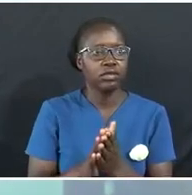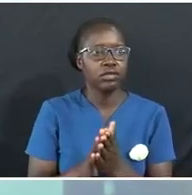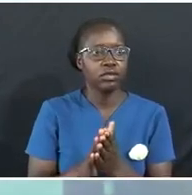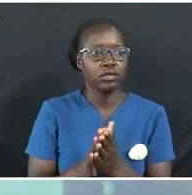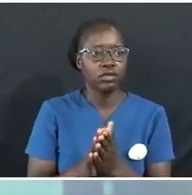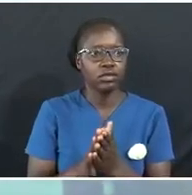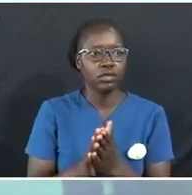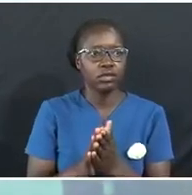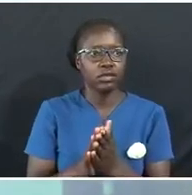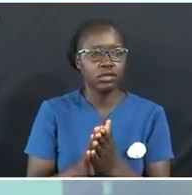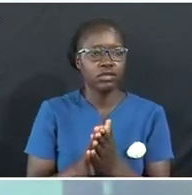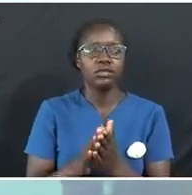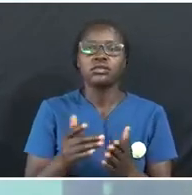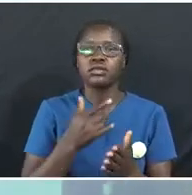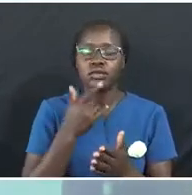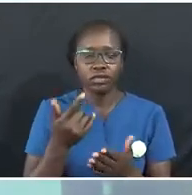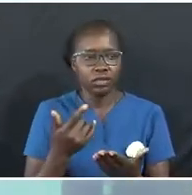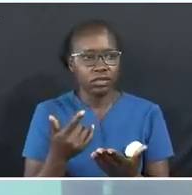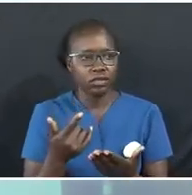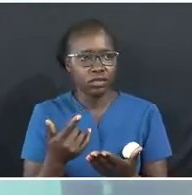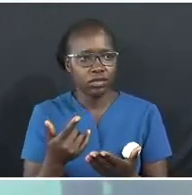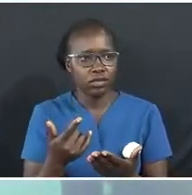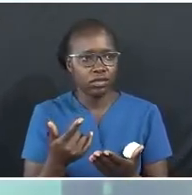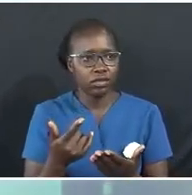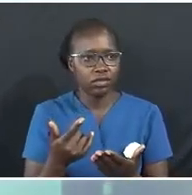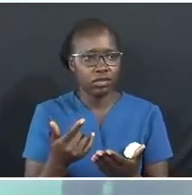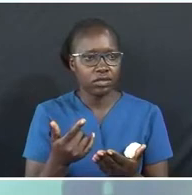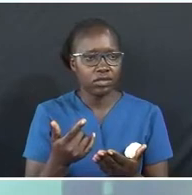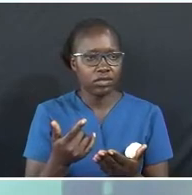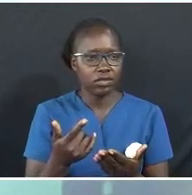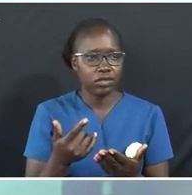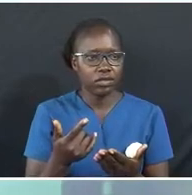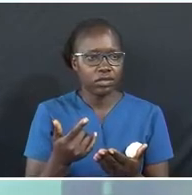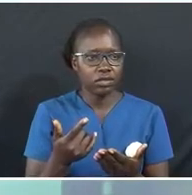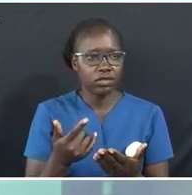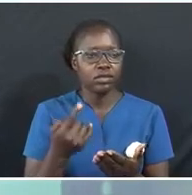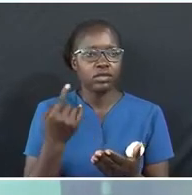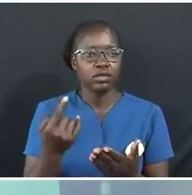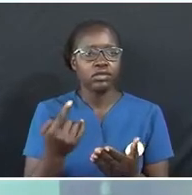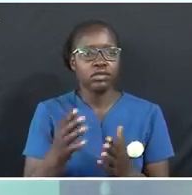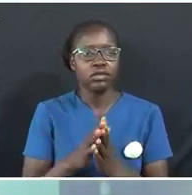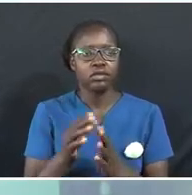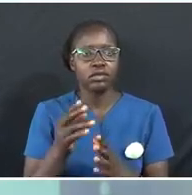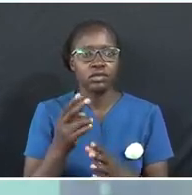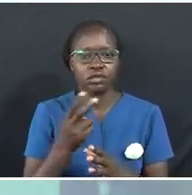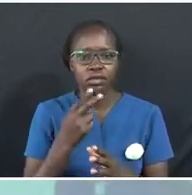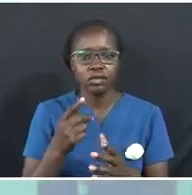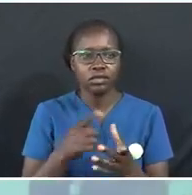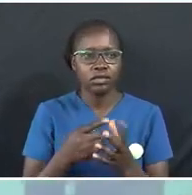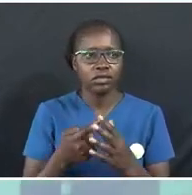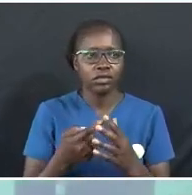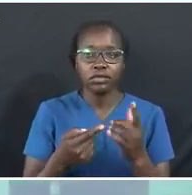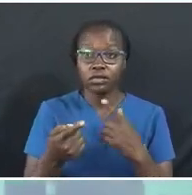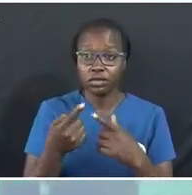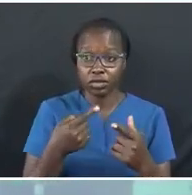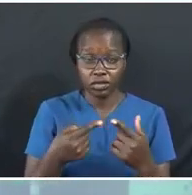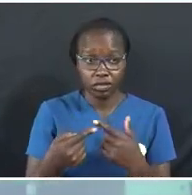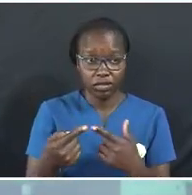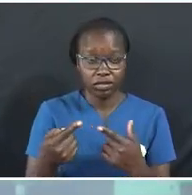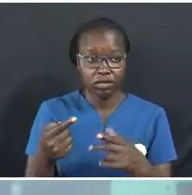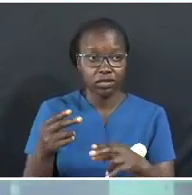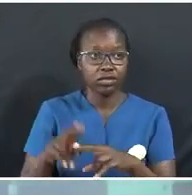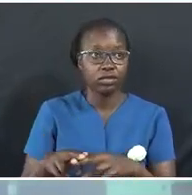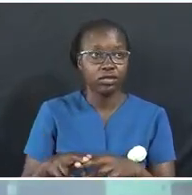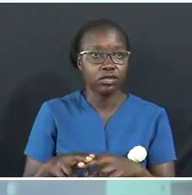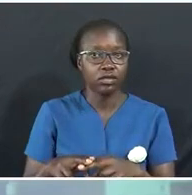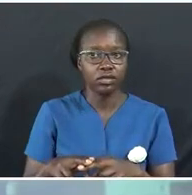those blesses and their children to one work. When they know that the work is about, then they come with their traditional seeds.